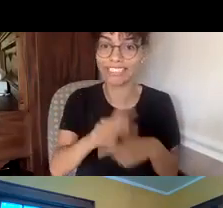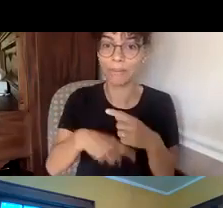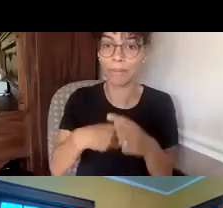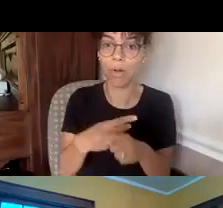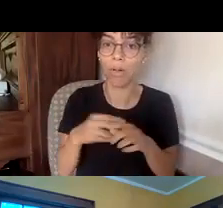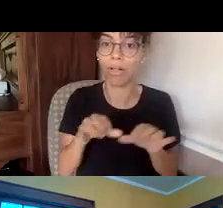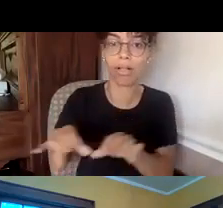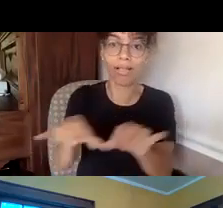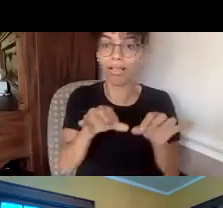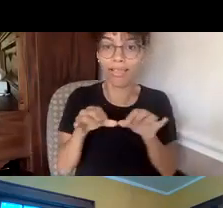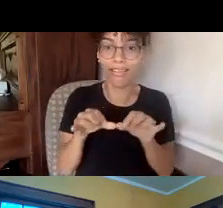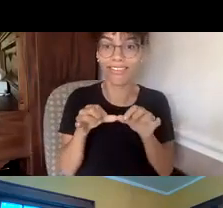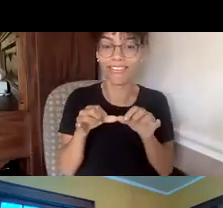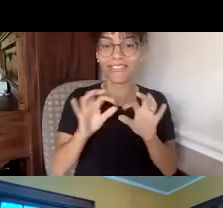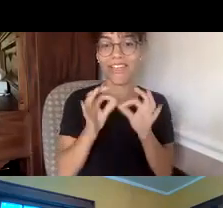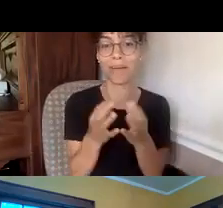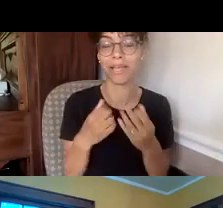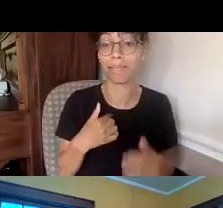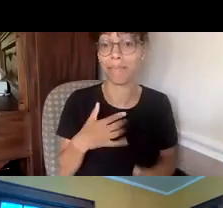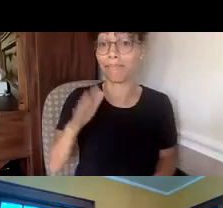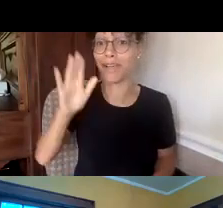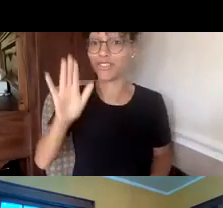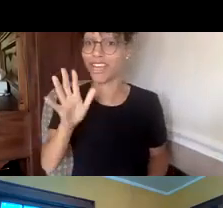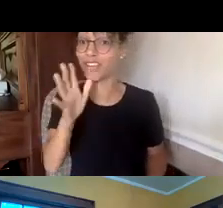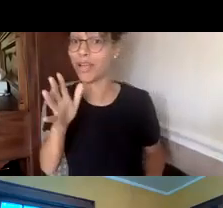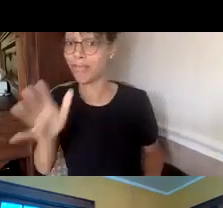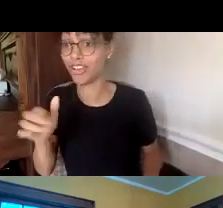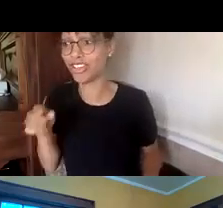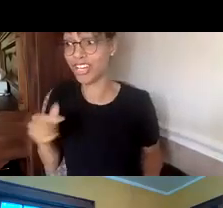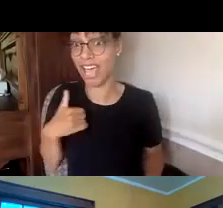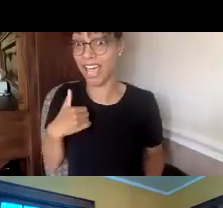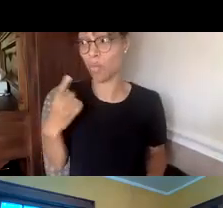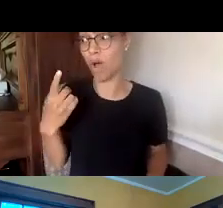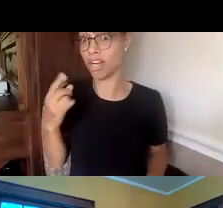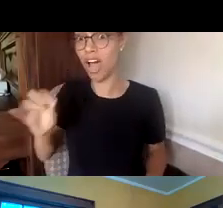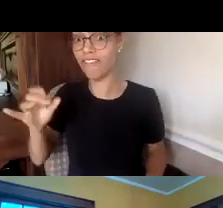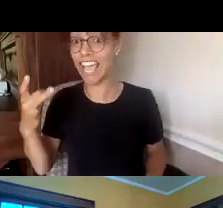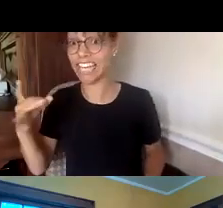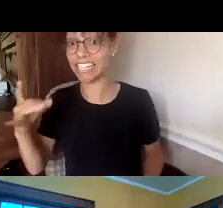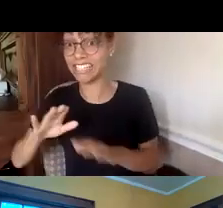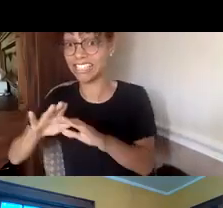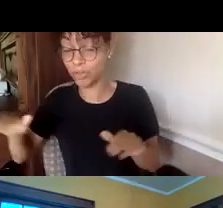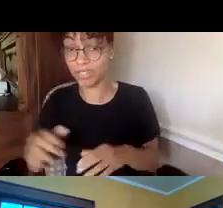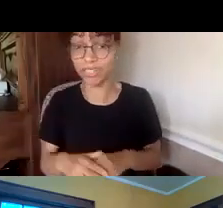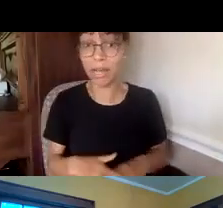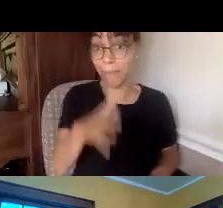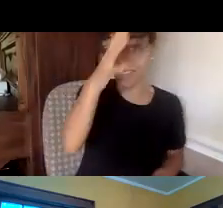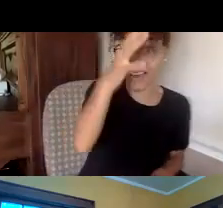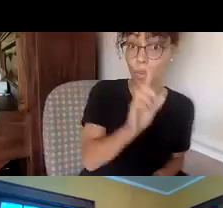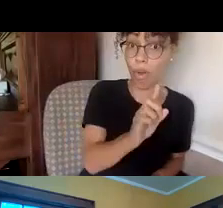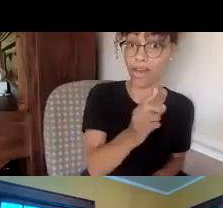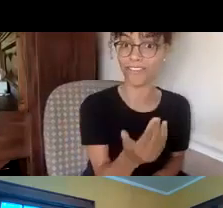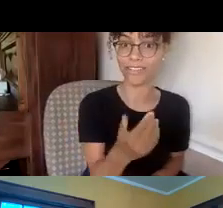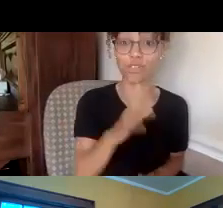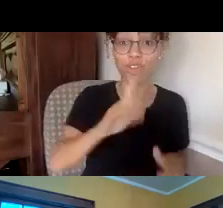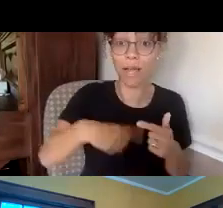my grandmother on my mom's side is one of 18 kids. And then my dad is one of 15 kids. And so when you talk about a